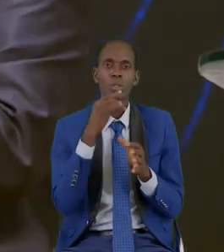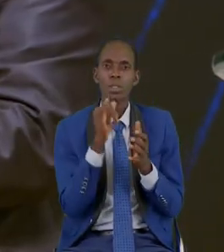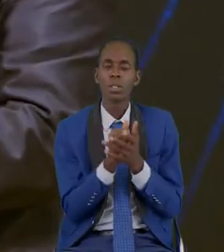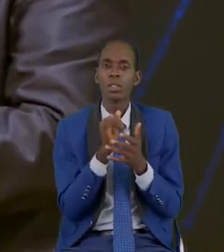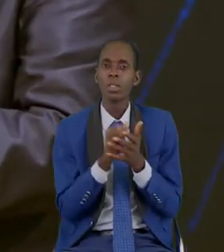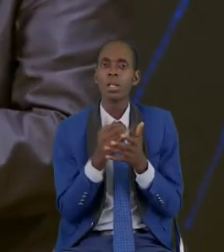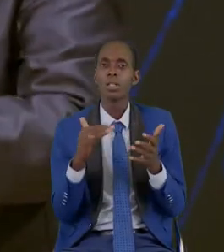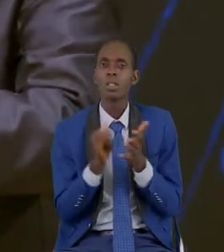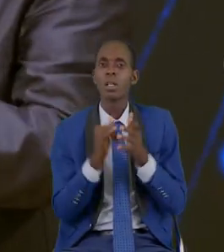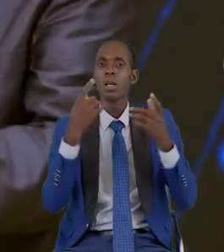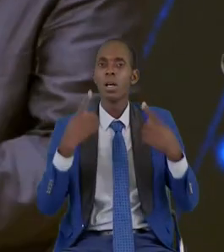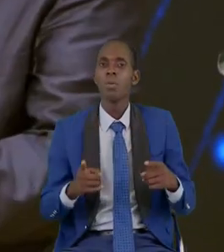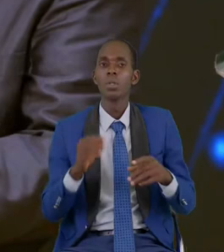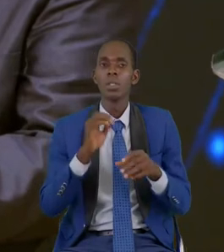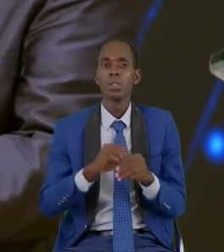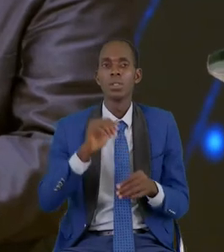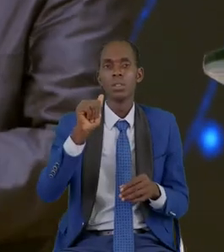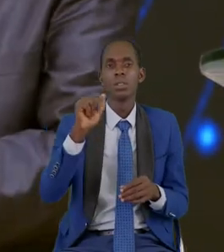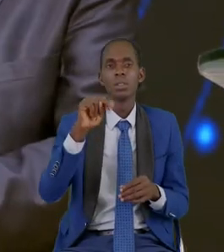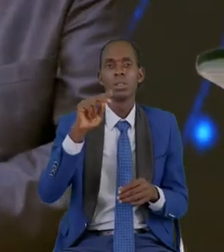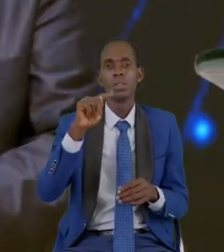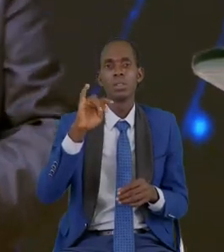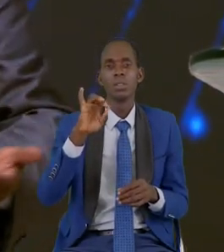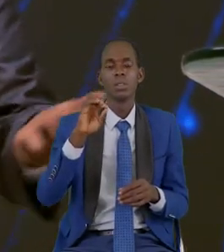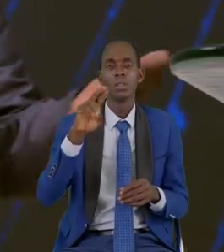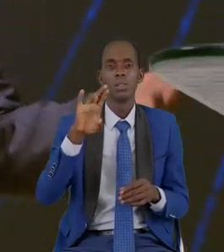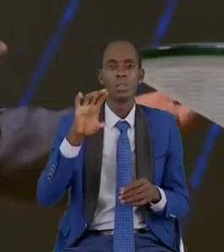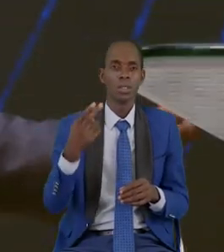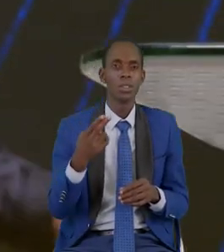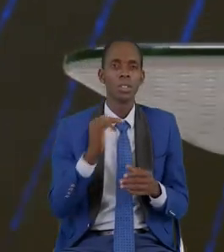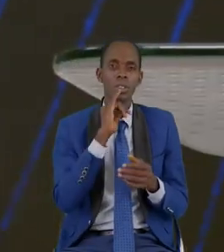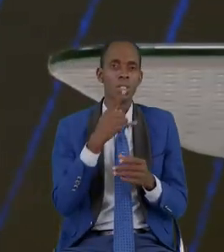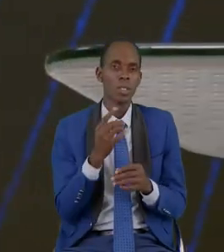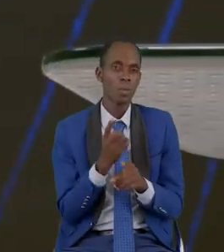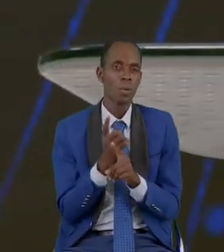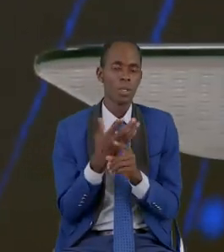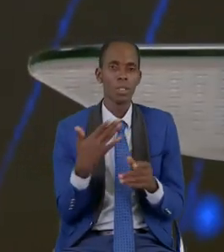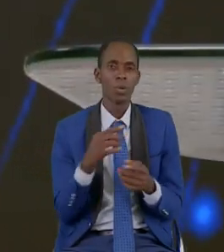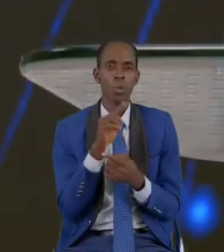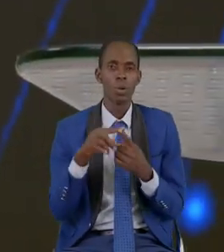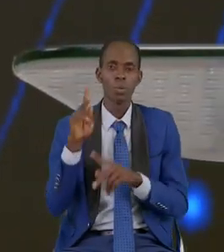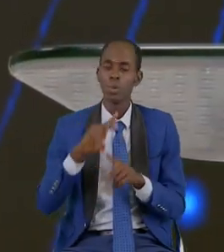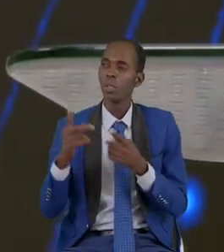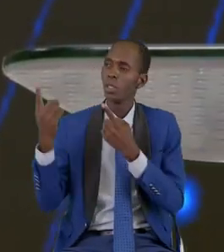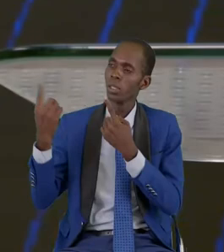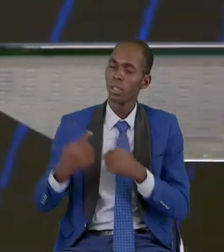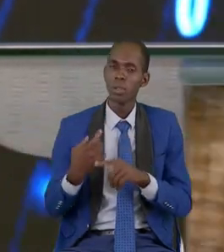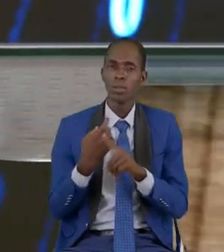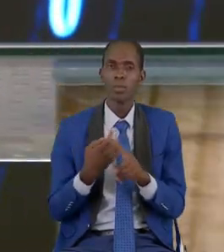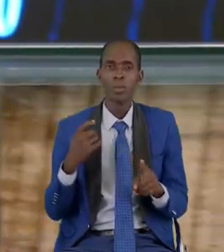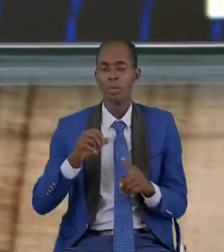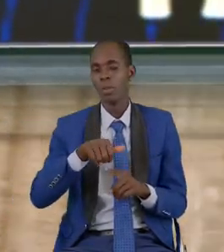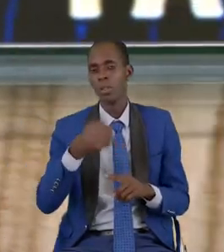in Antioch is the right thing? When those people came from James, don't